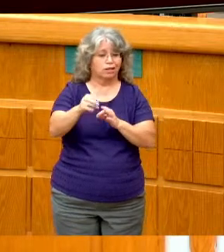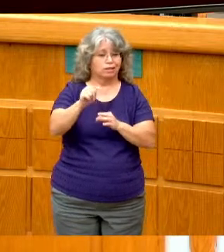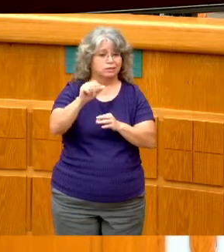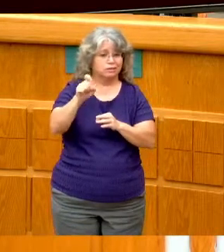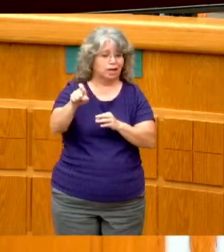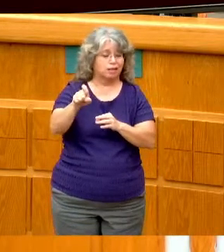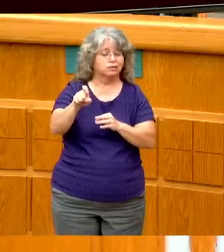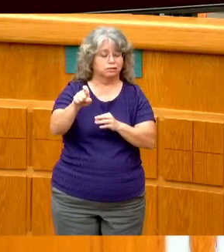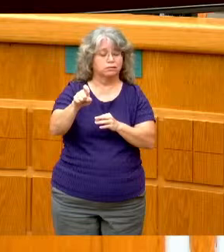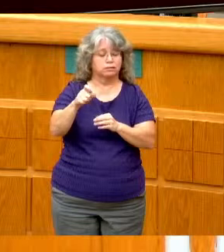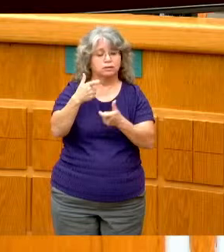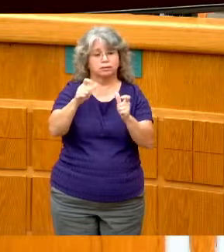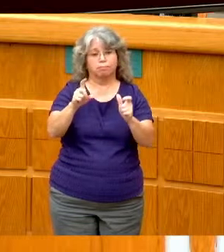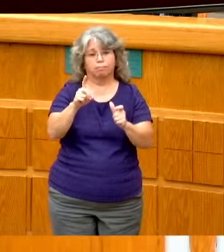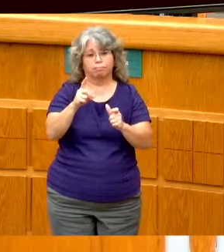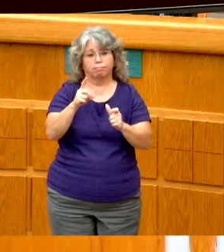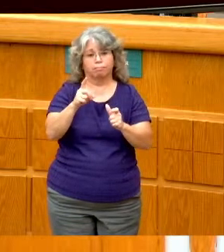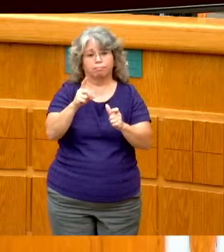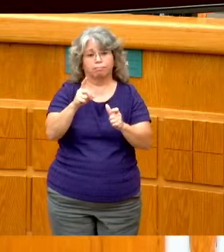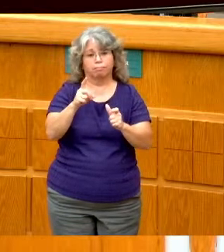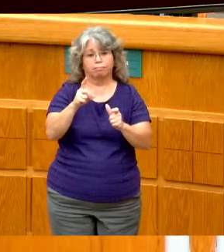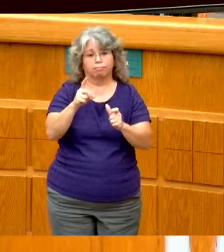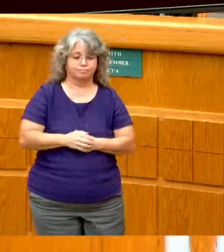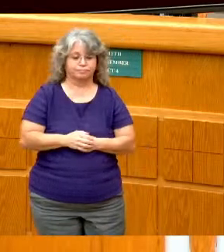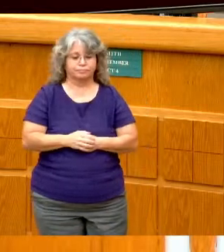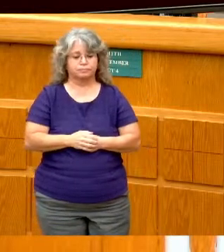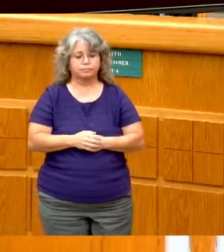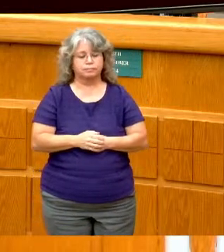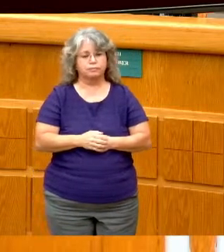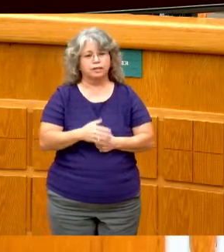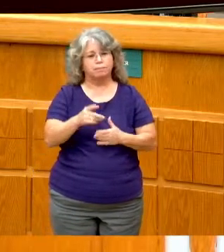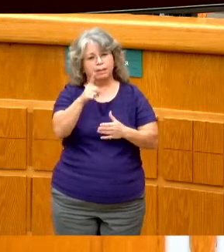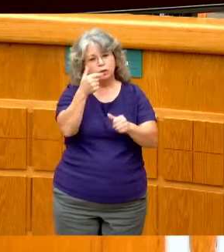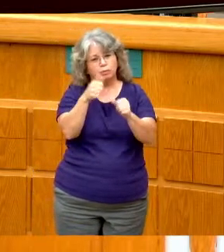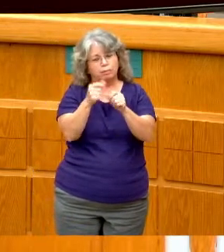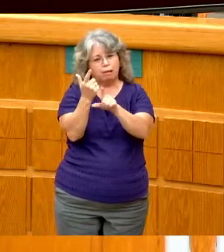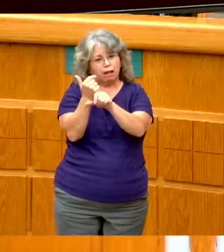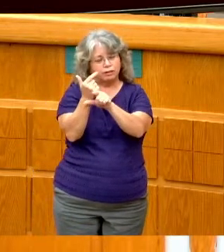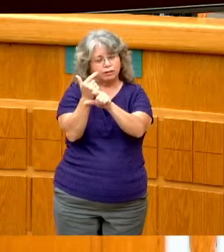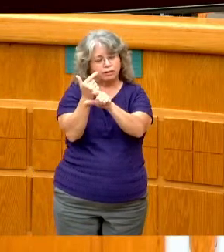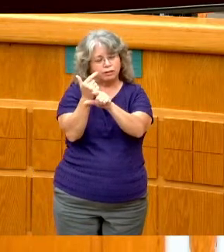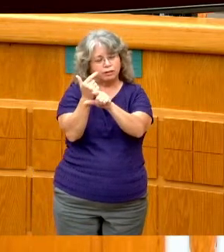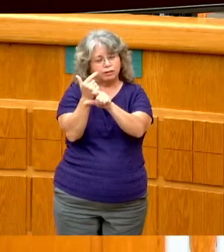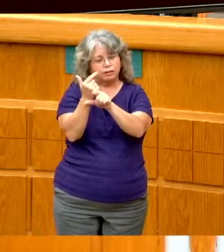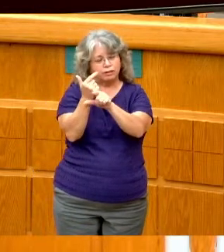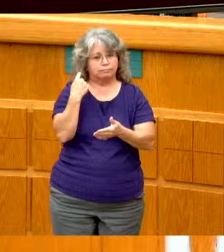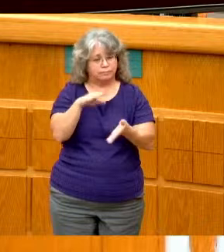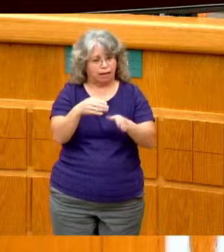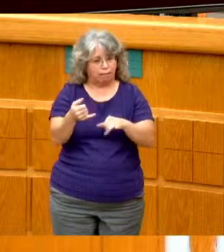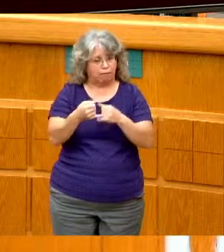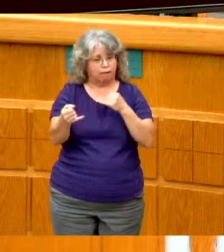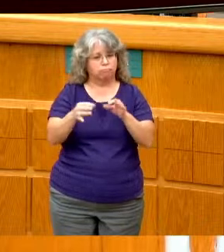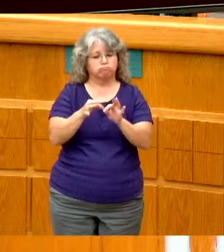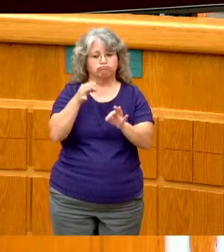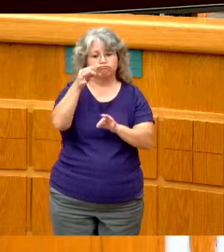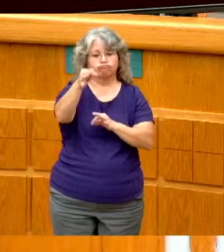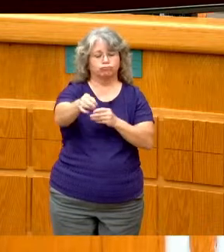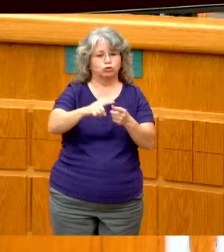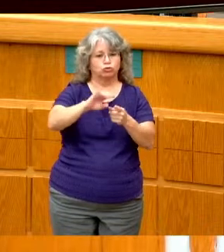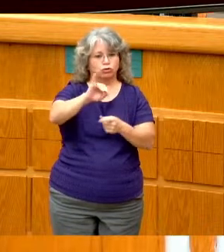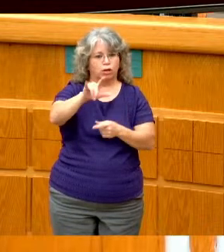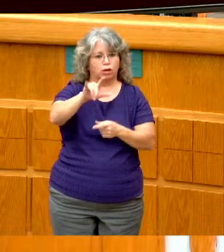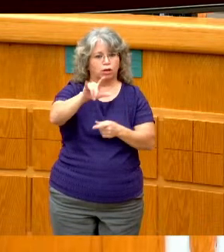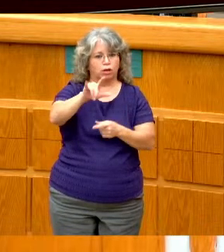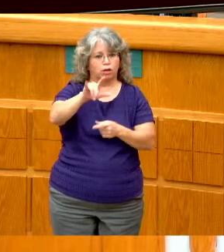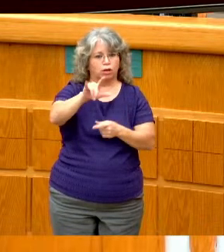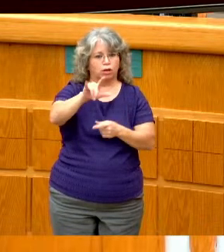deadline is a big deal. And last year, you might remember that the deadline was extended to July 15th. And this year,